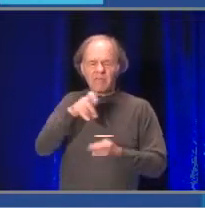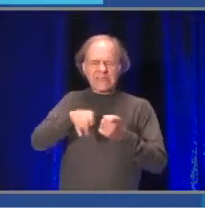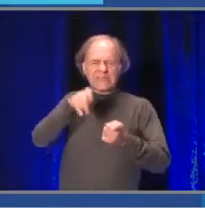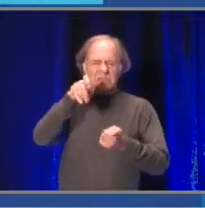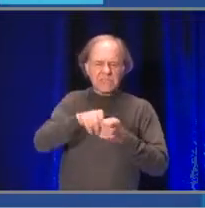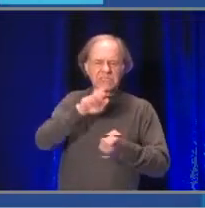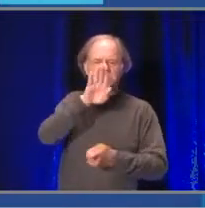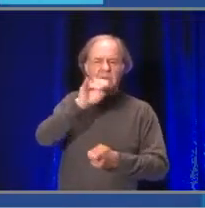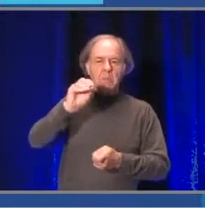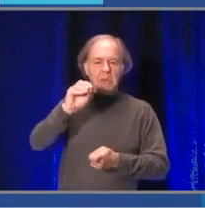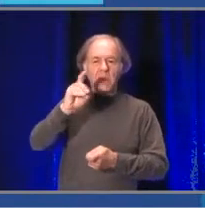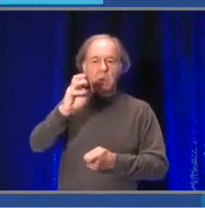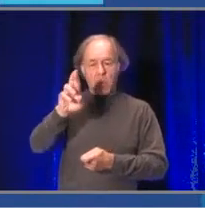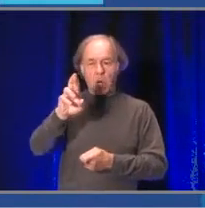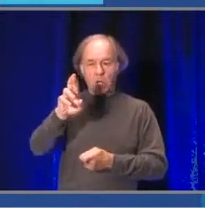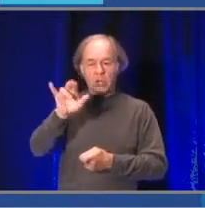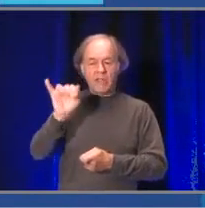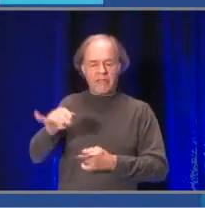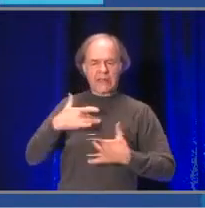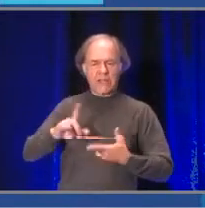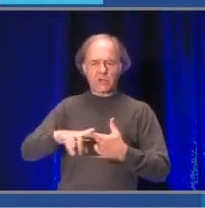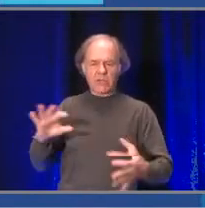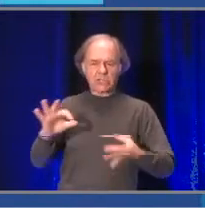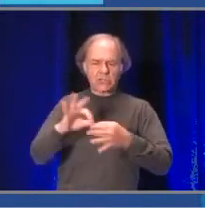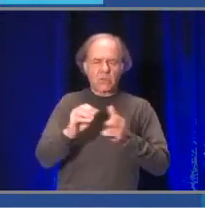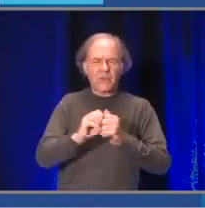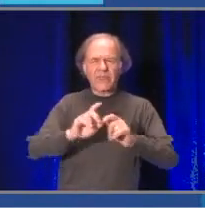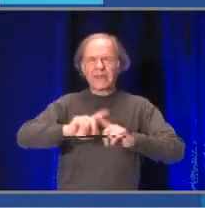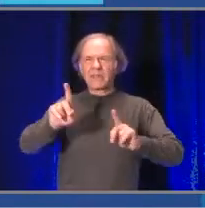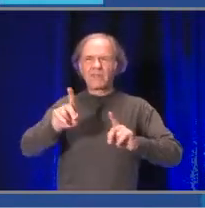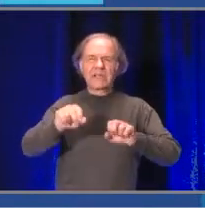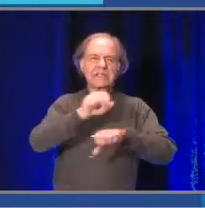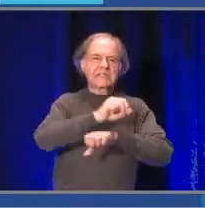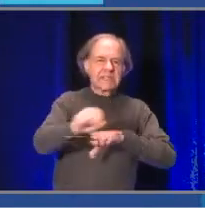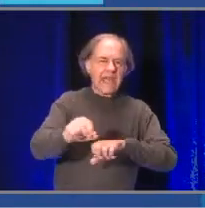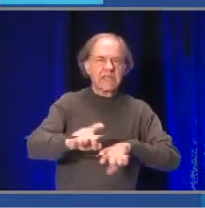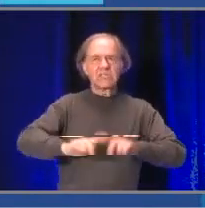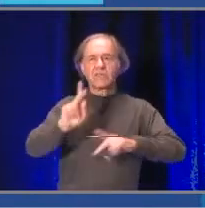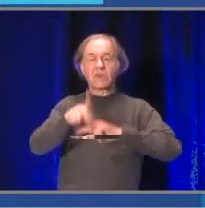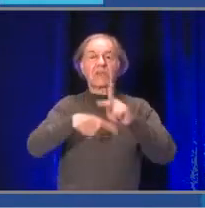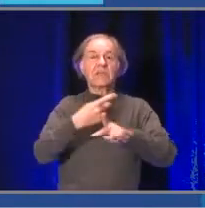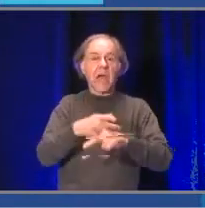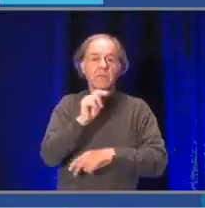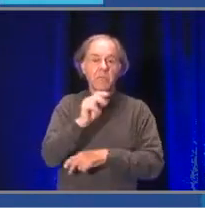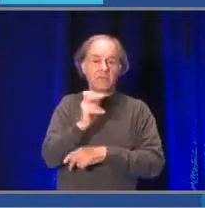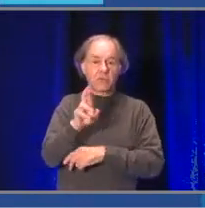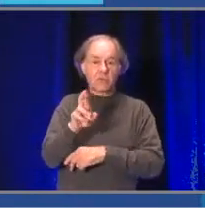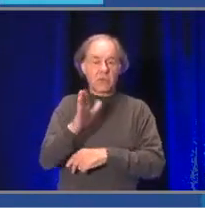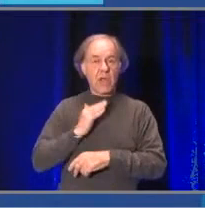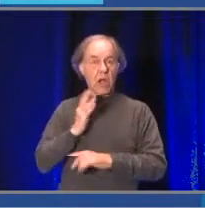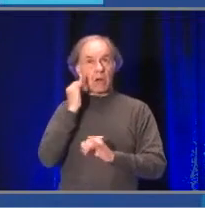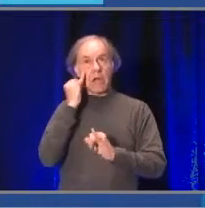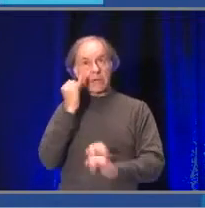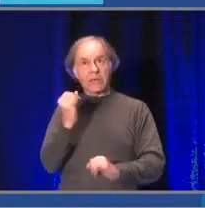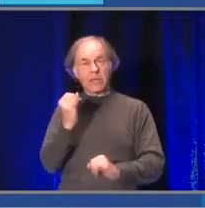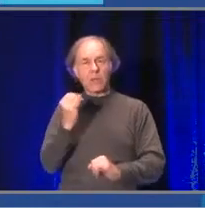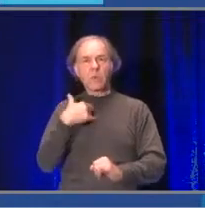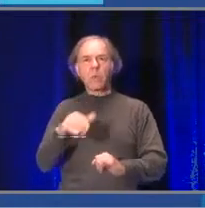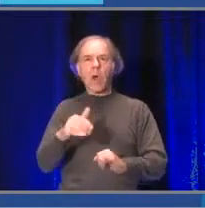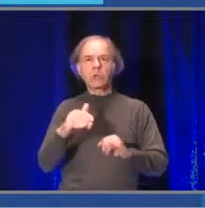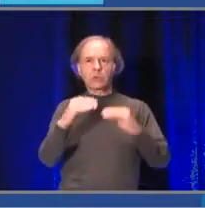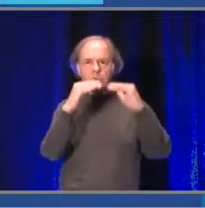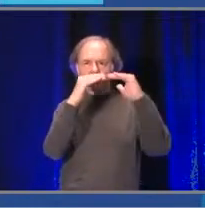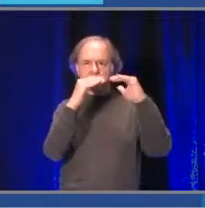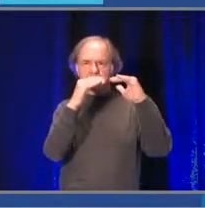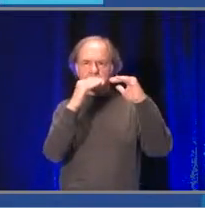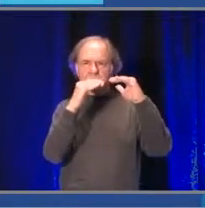are associated with different stages, different type of tumors. The idea is to stratify patients without